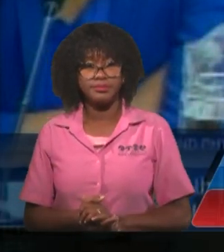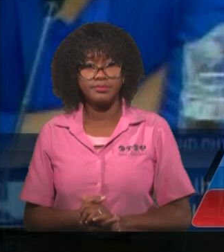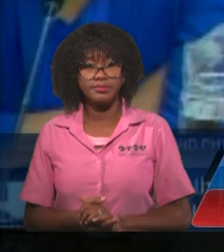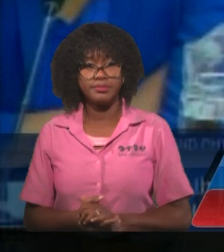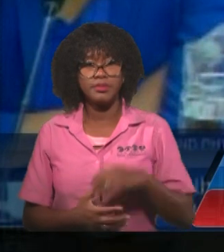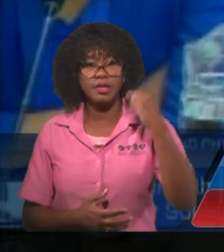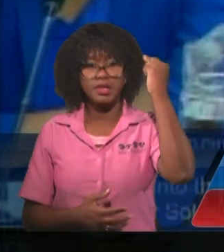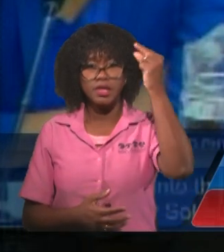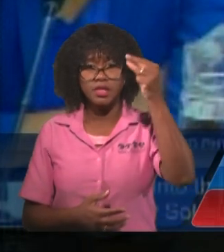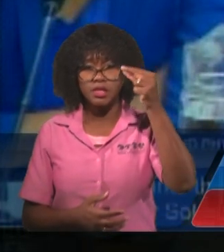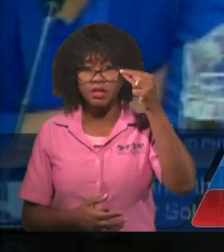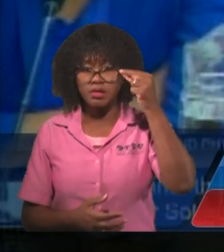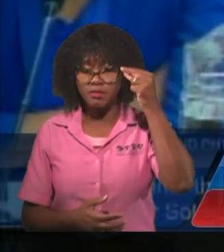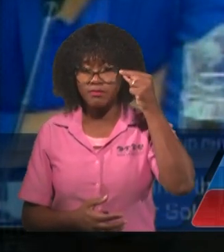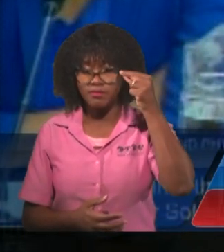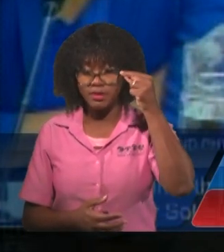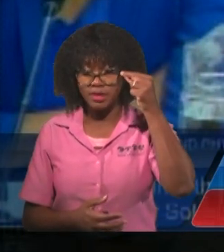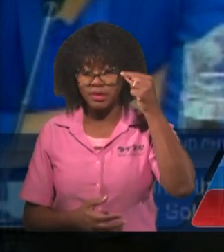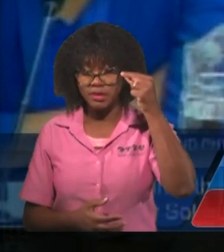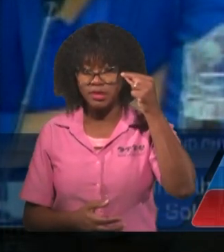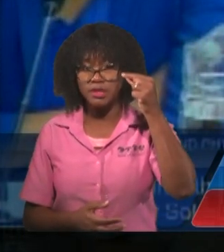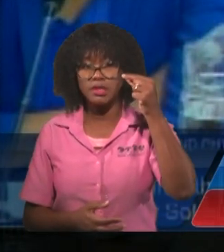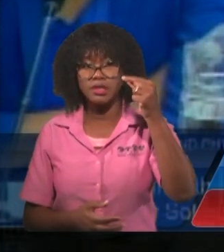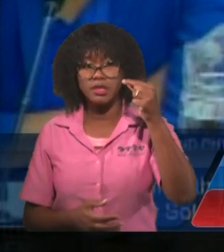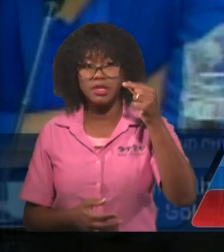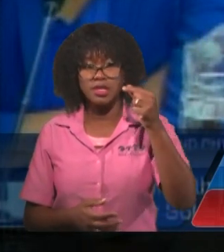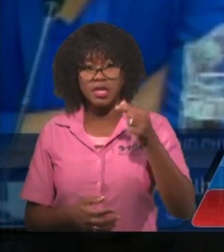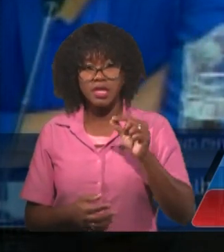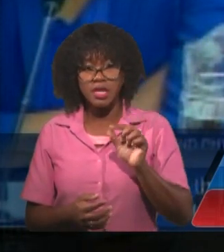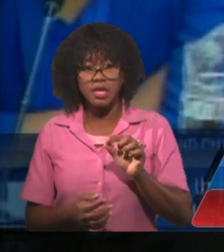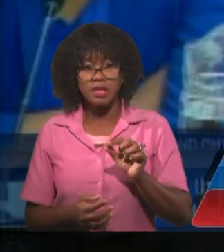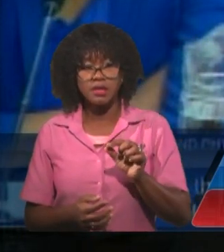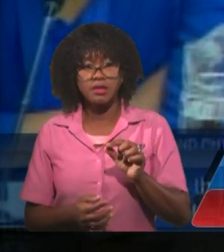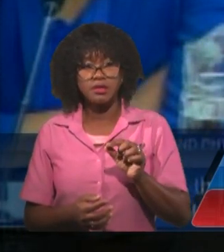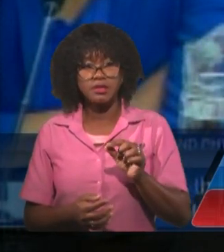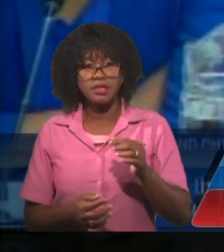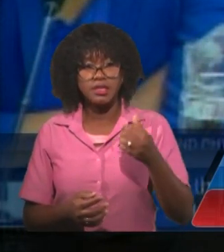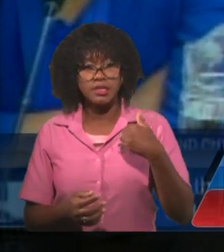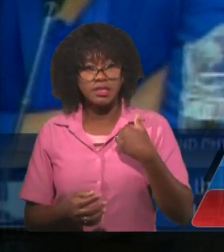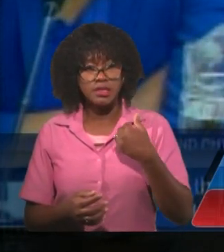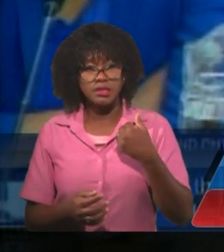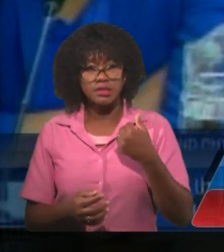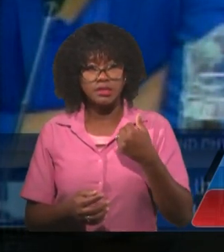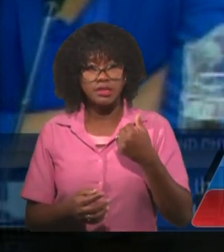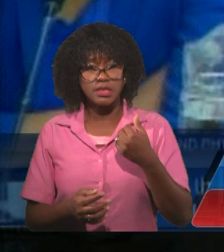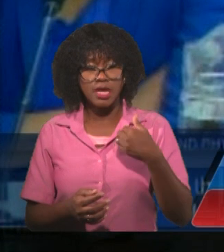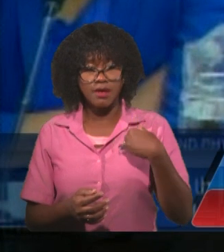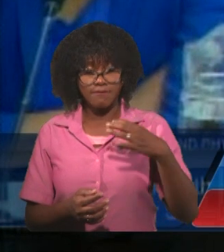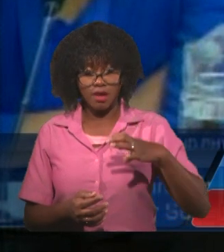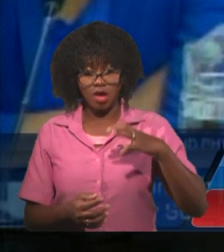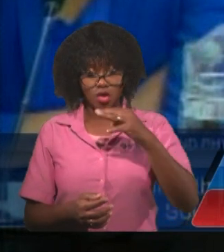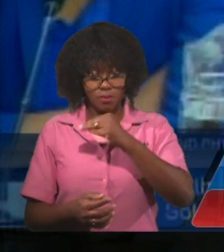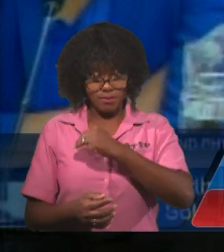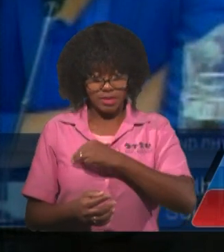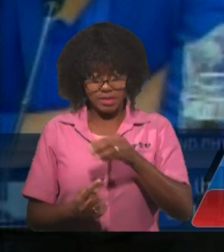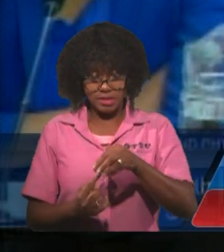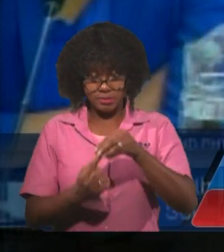The government of the day formed what you call an oversight committee.